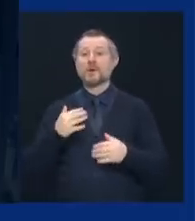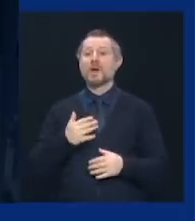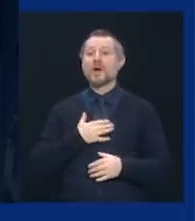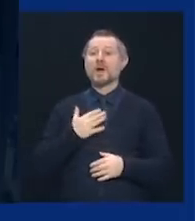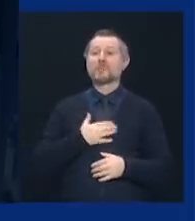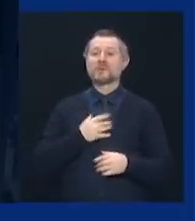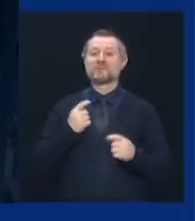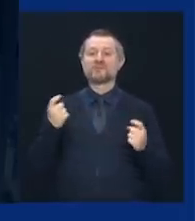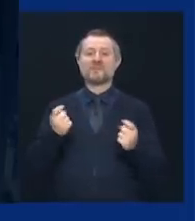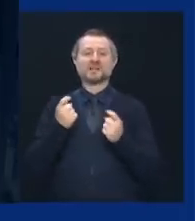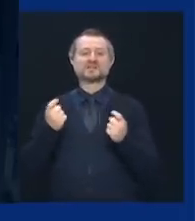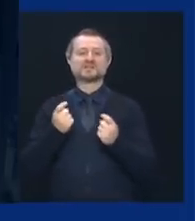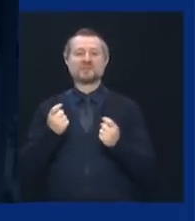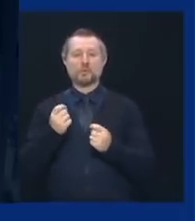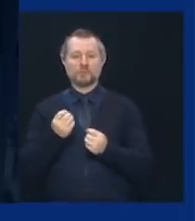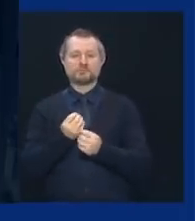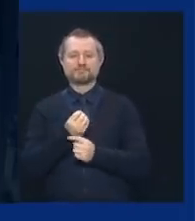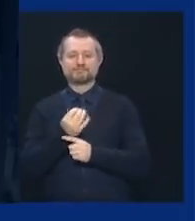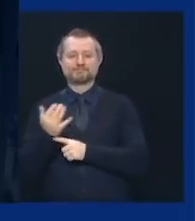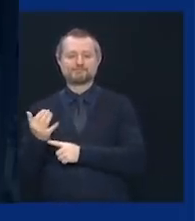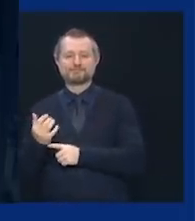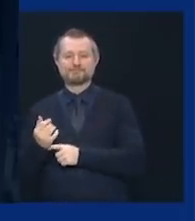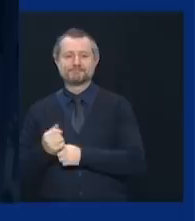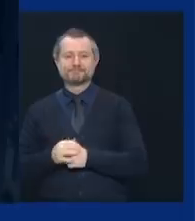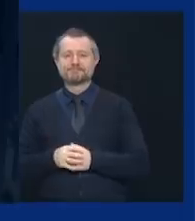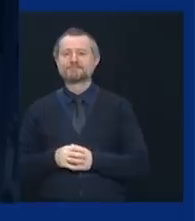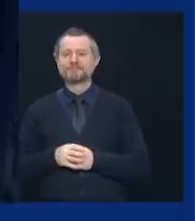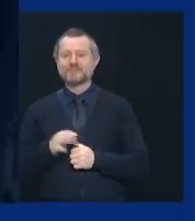who celebrate Festivus. Today is Festivus.